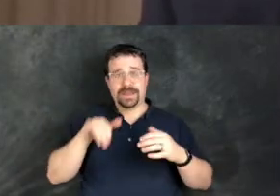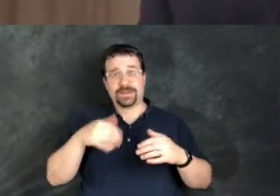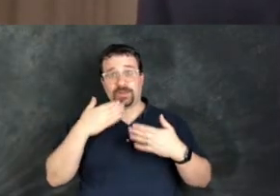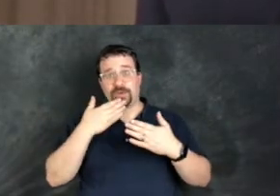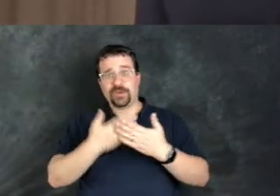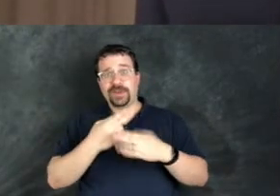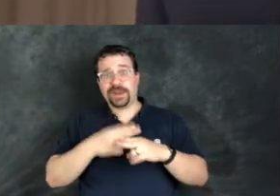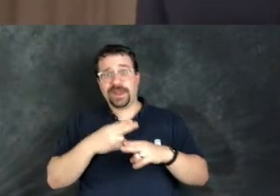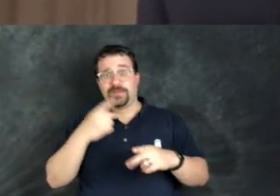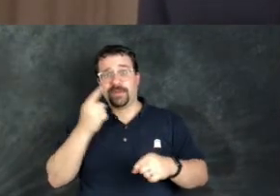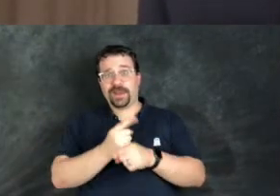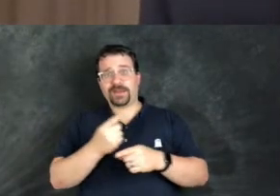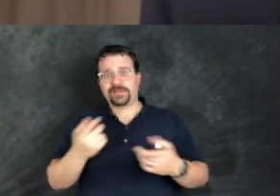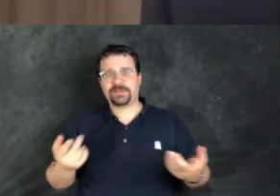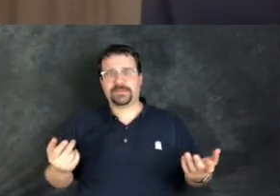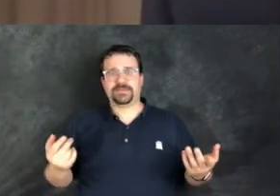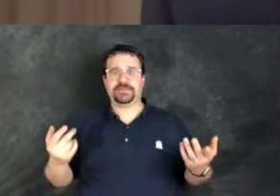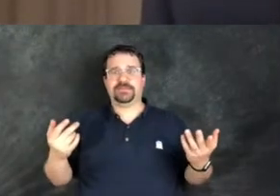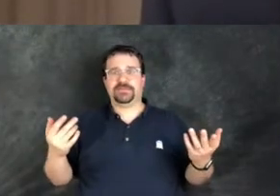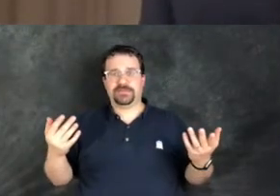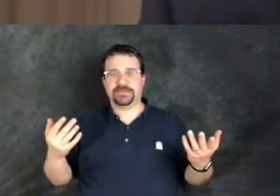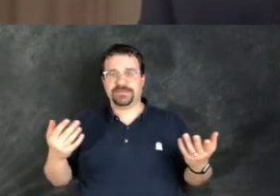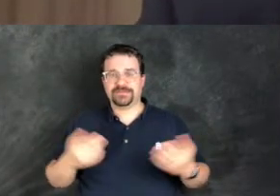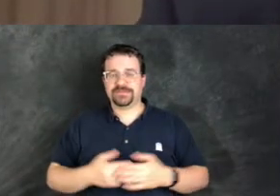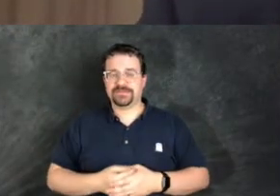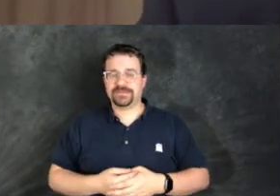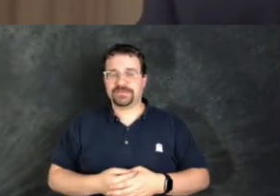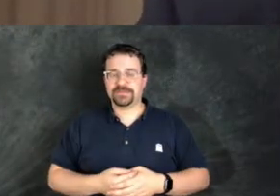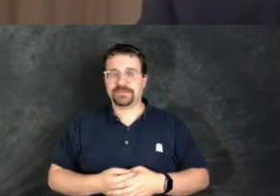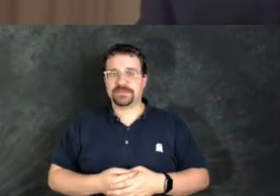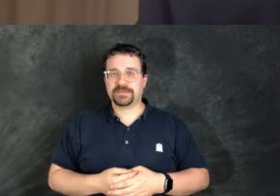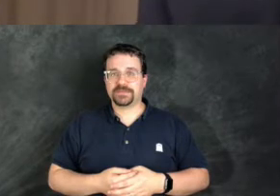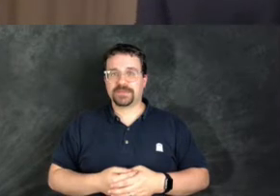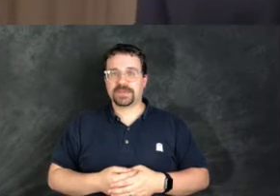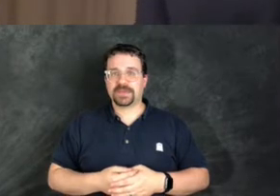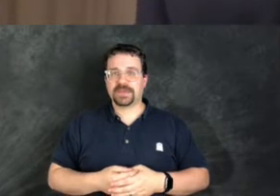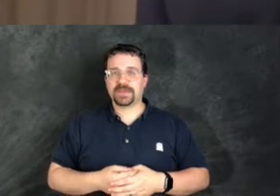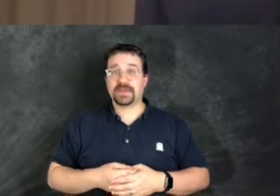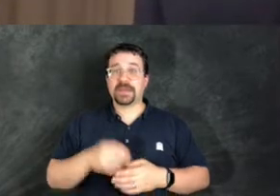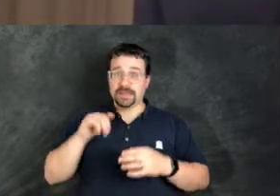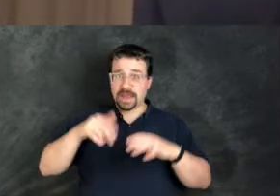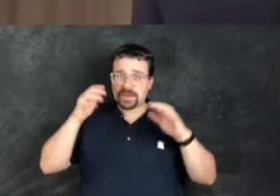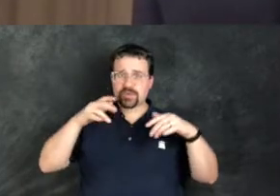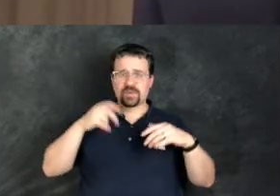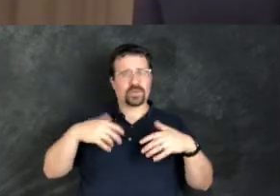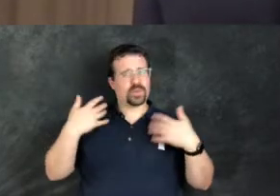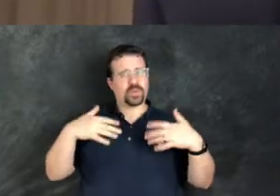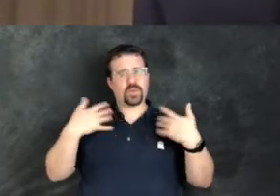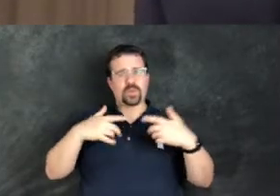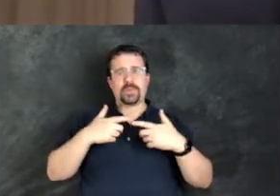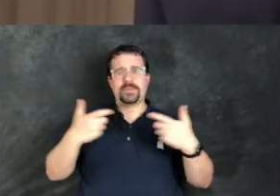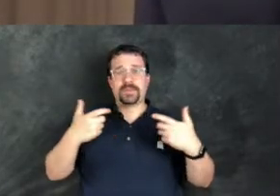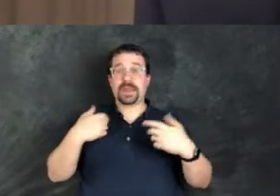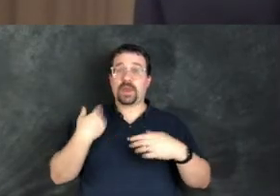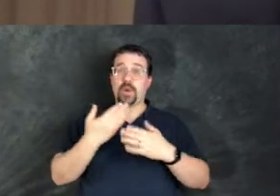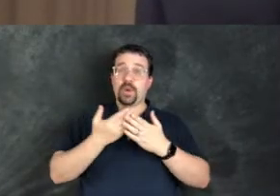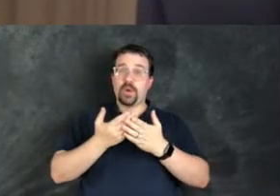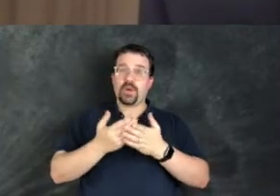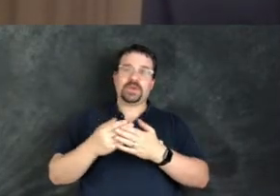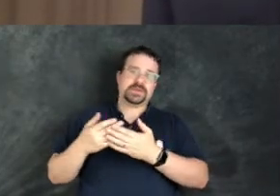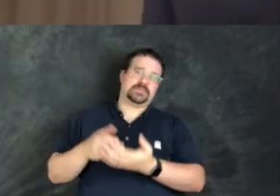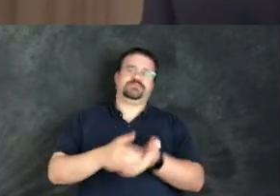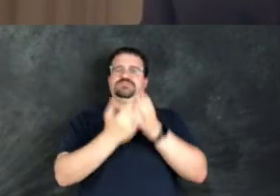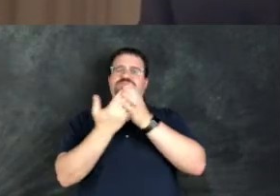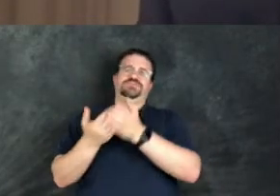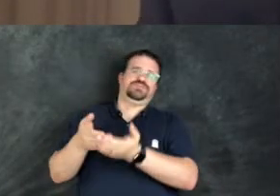for a line of words? And that storm, it's a doozy. Our boat is